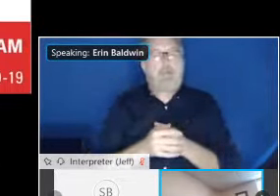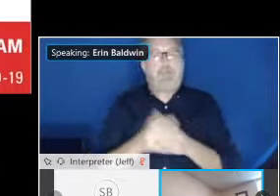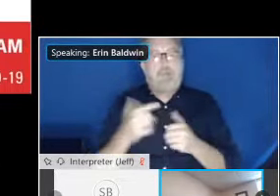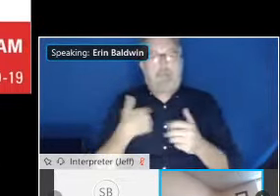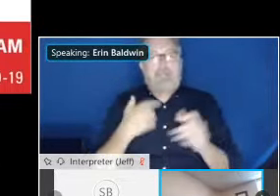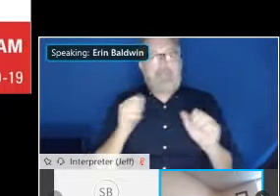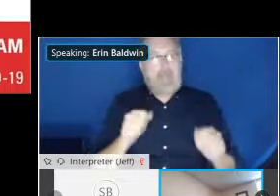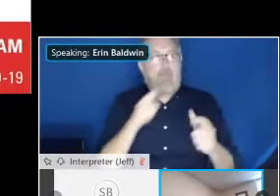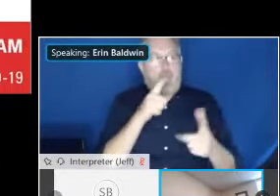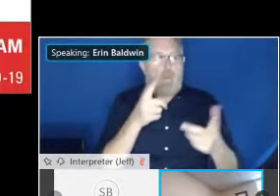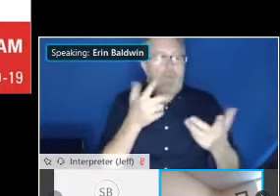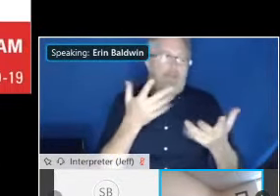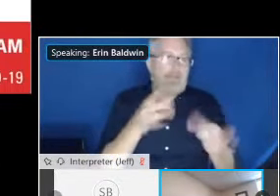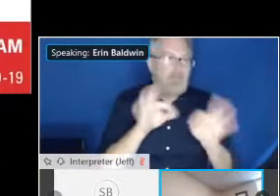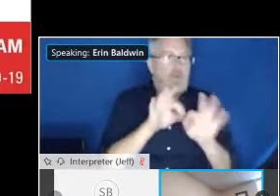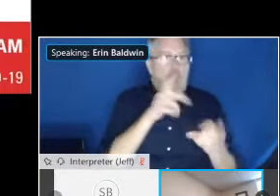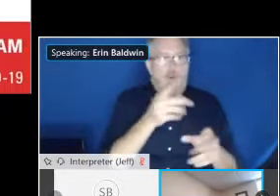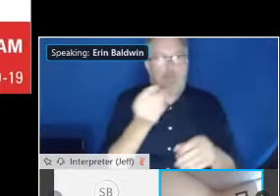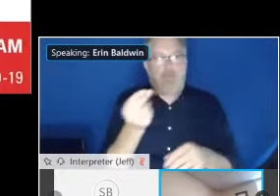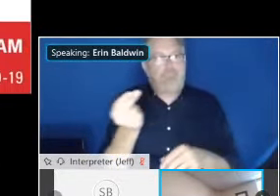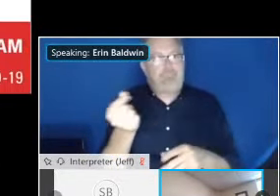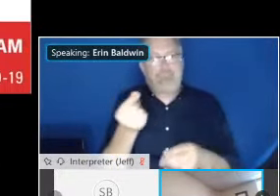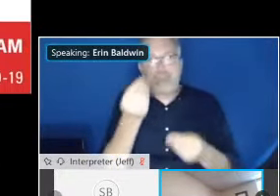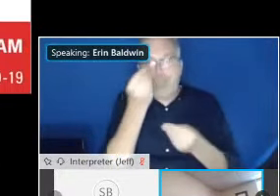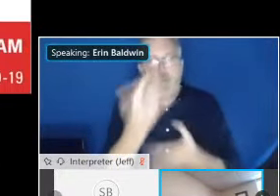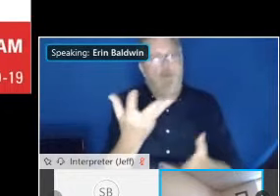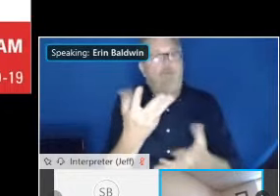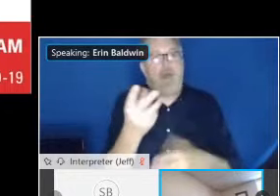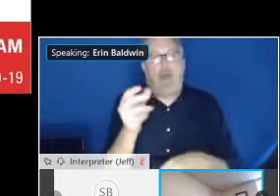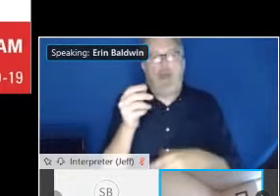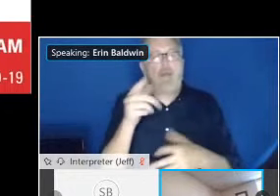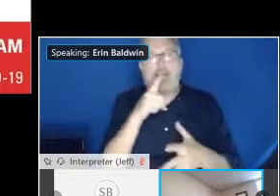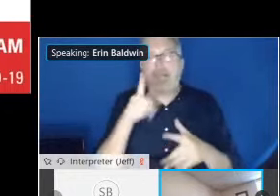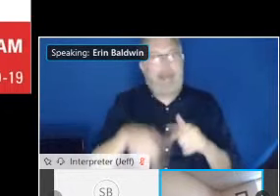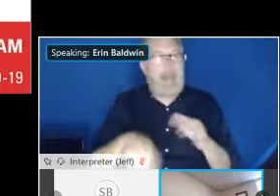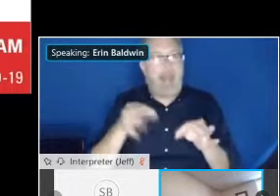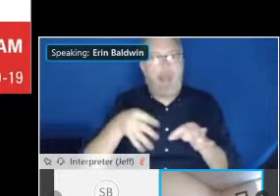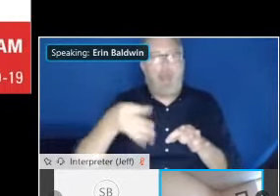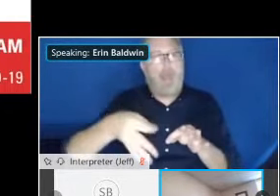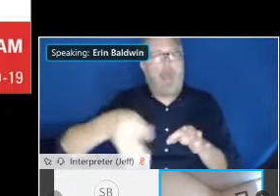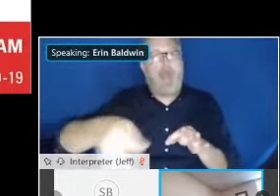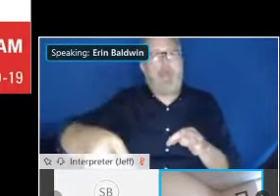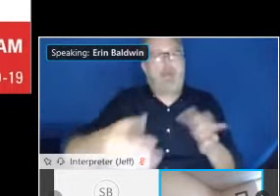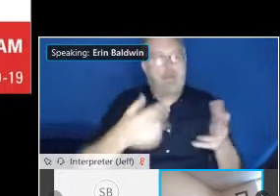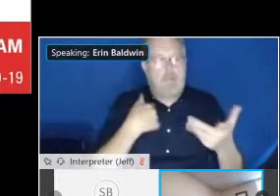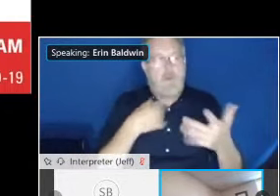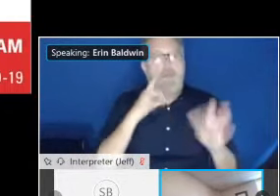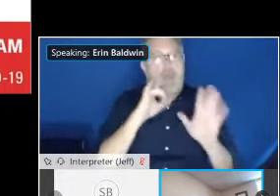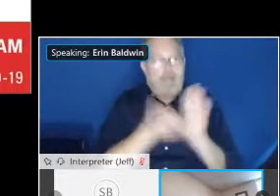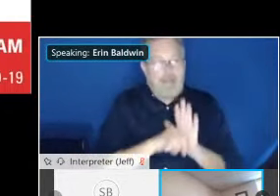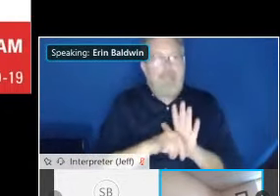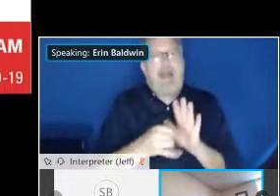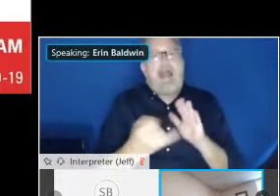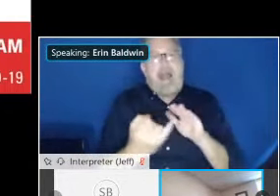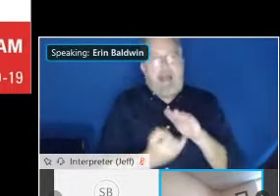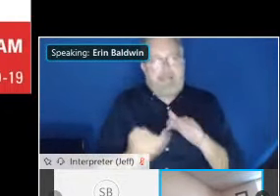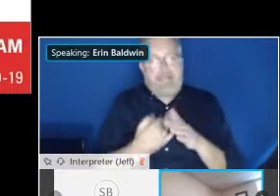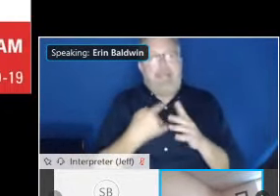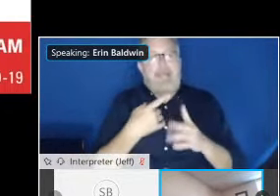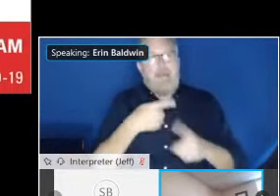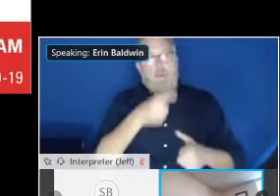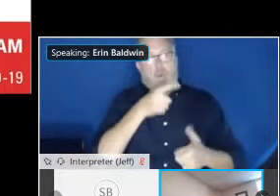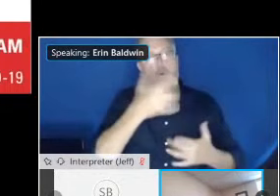to do timely notification, and we want to continue to support our university goal of identifying and isolating positive cases and